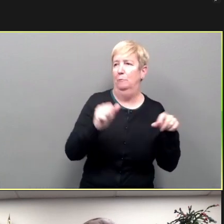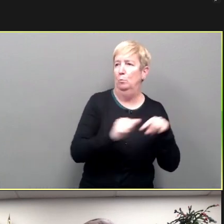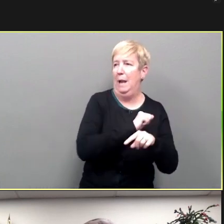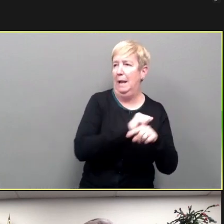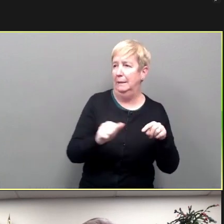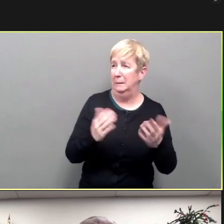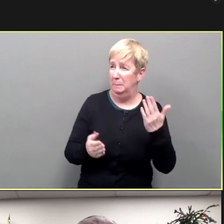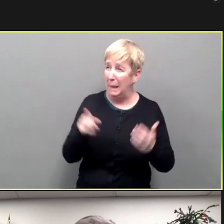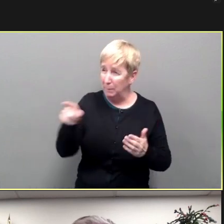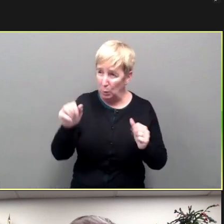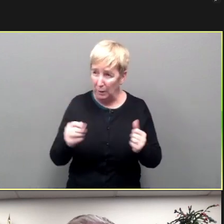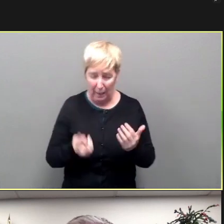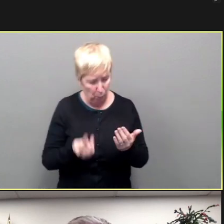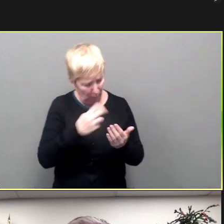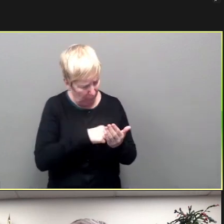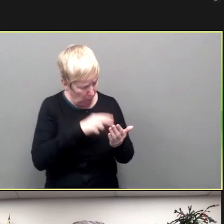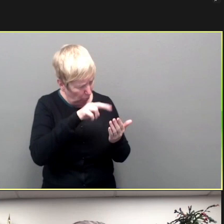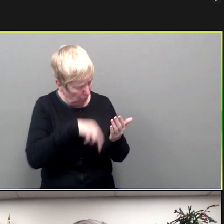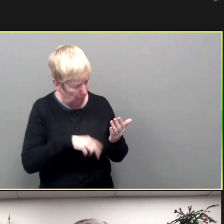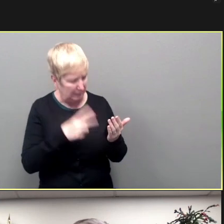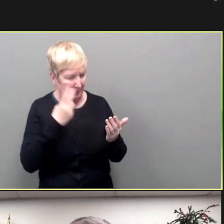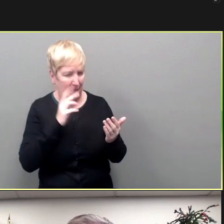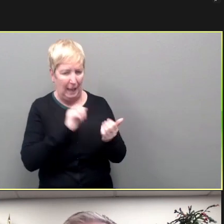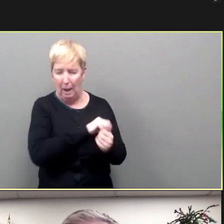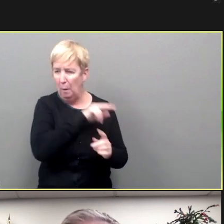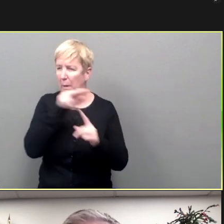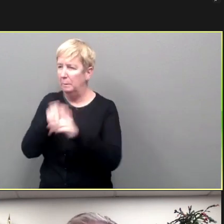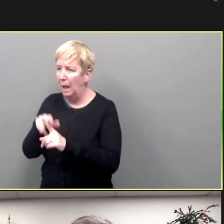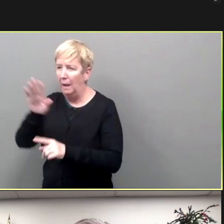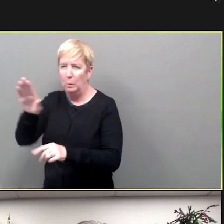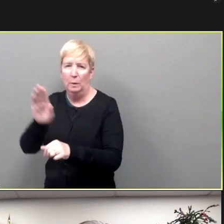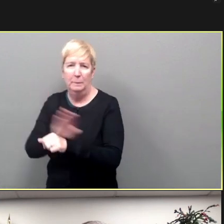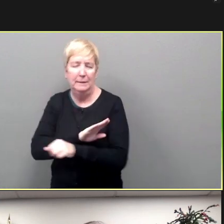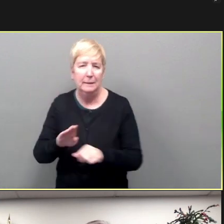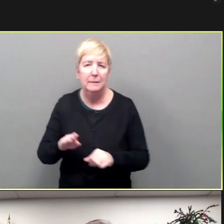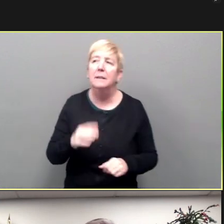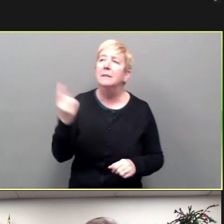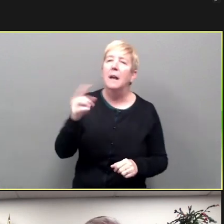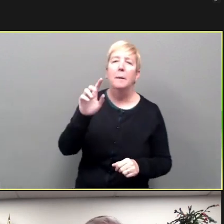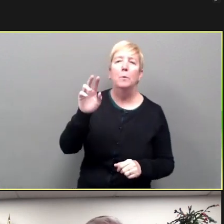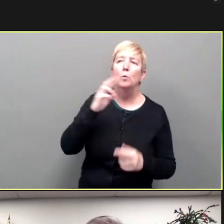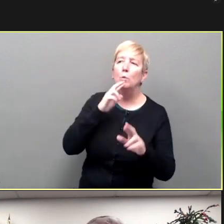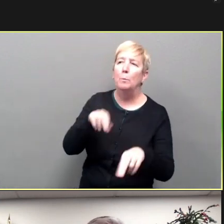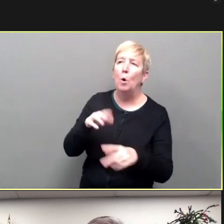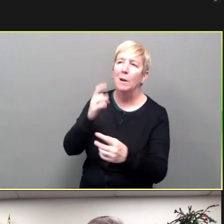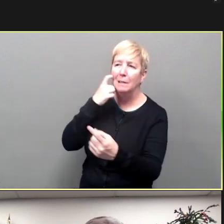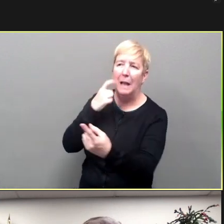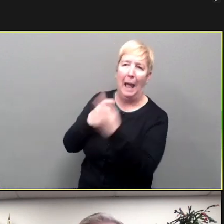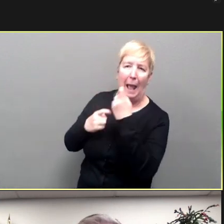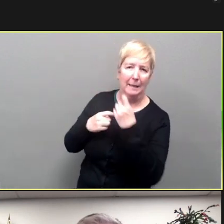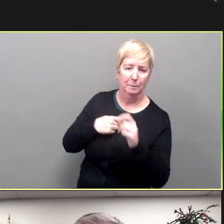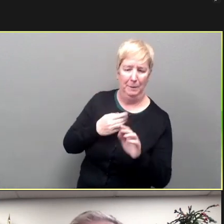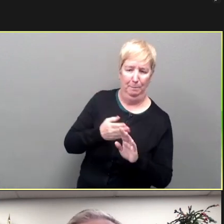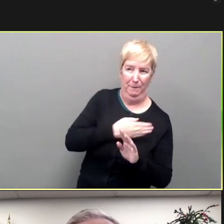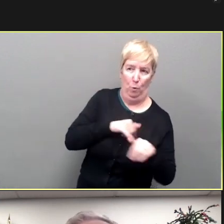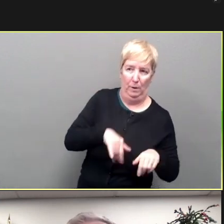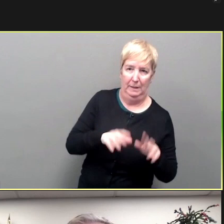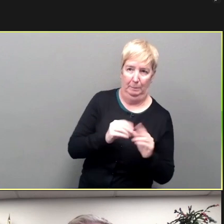But, a reporter asked me just before this press conference, what are the next 2 years going to look like? And I do think